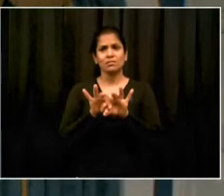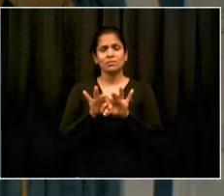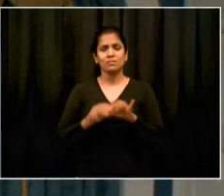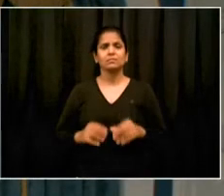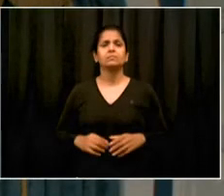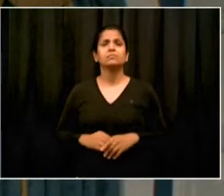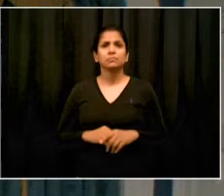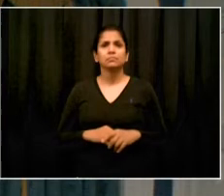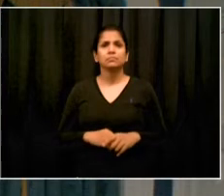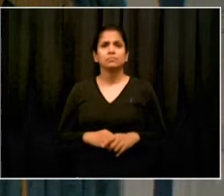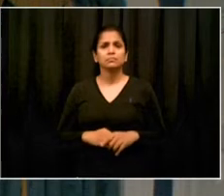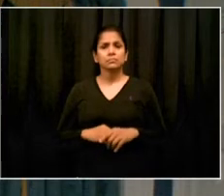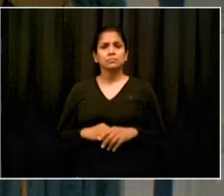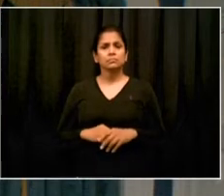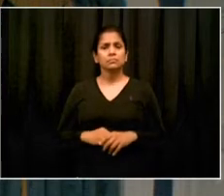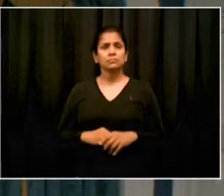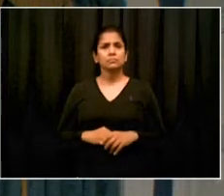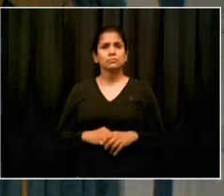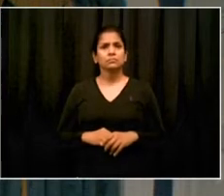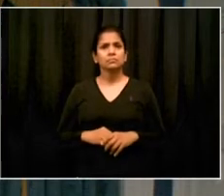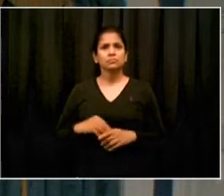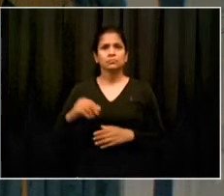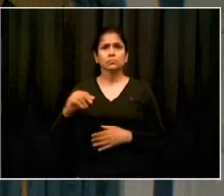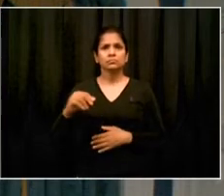Okay, now I don't want to be Debbie Downer here, but